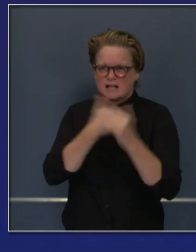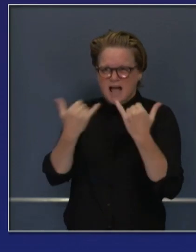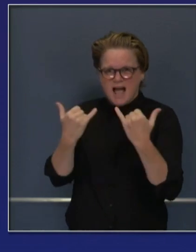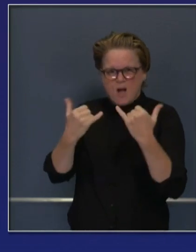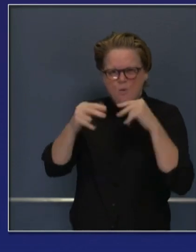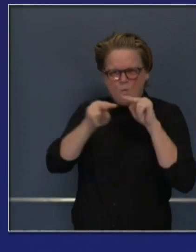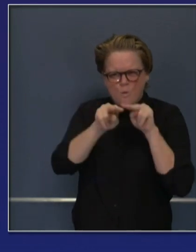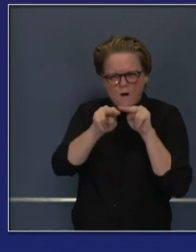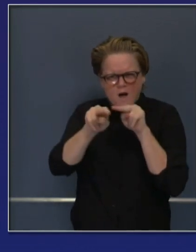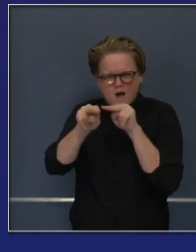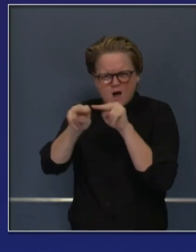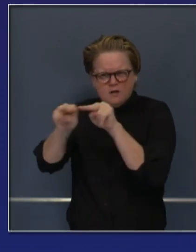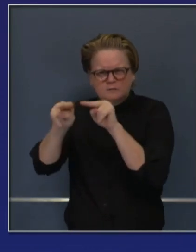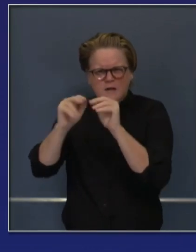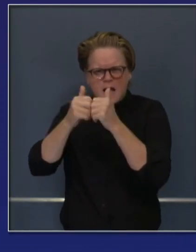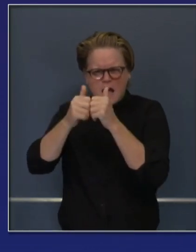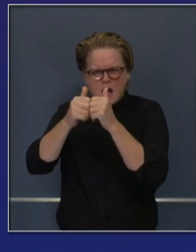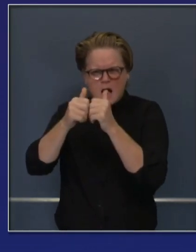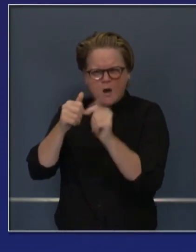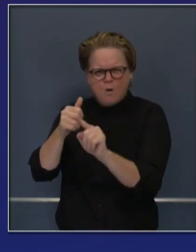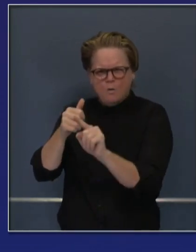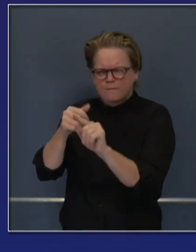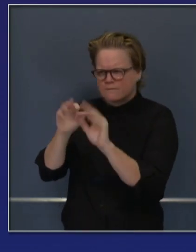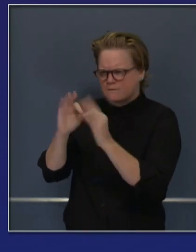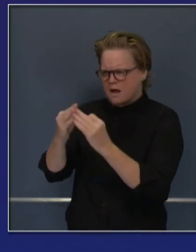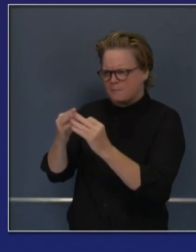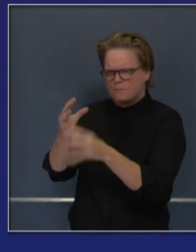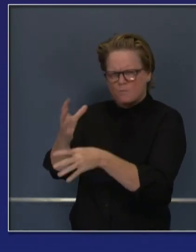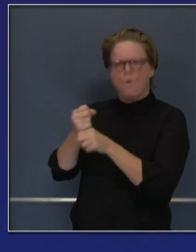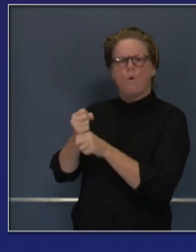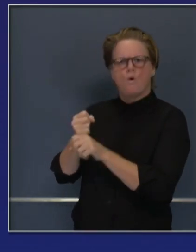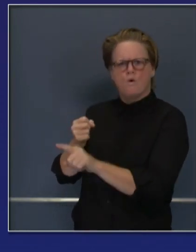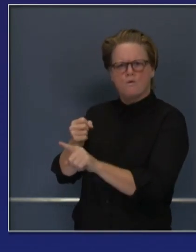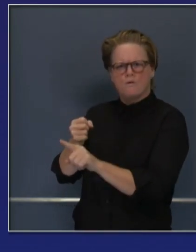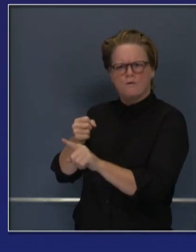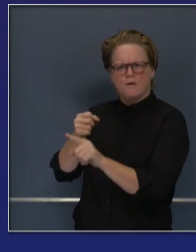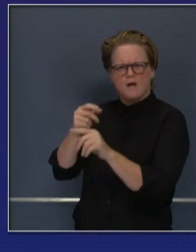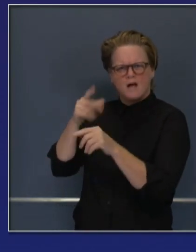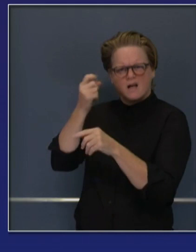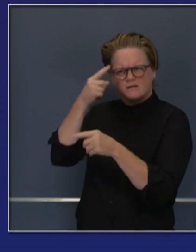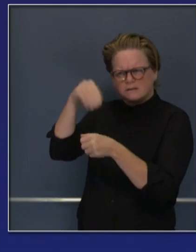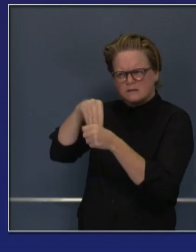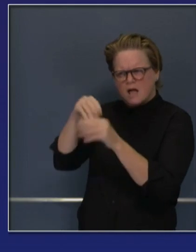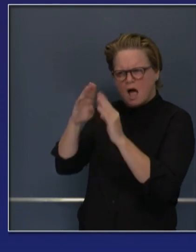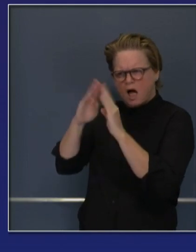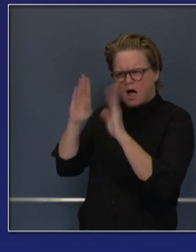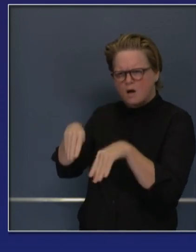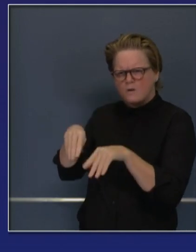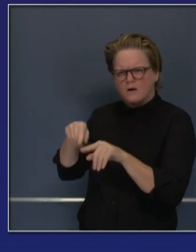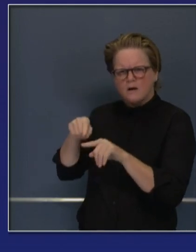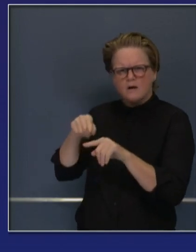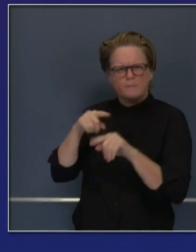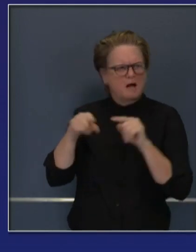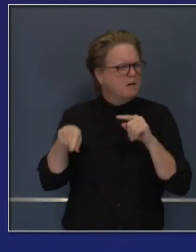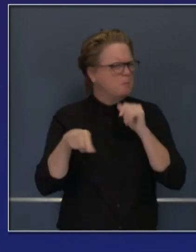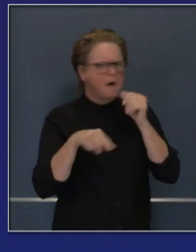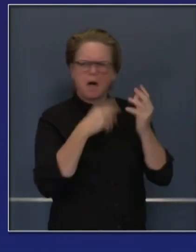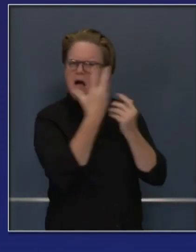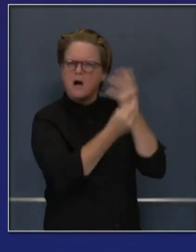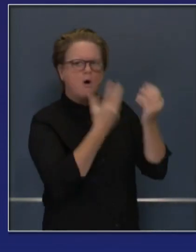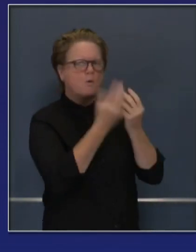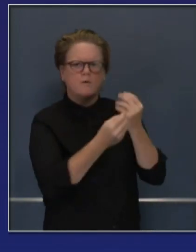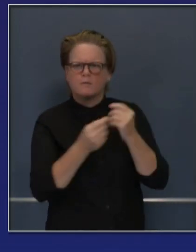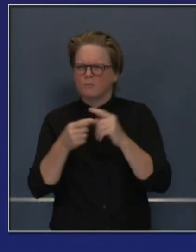we mean by that? A little different than gatherings and transmission at events and get-togethers. But household transmission,